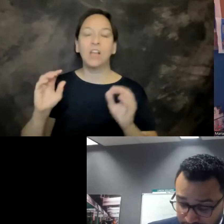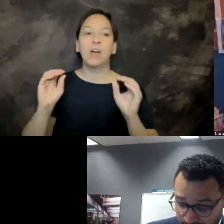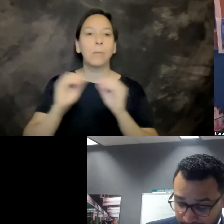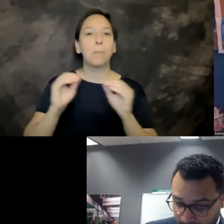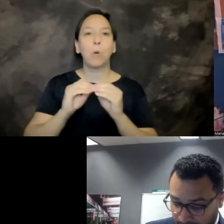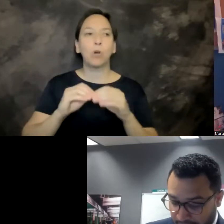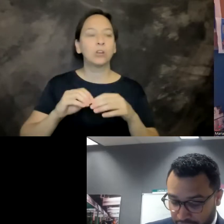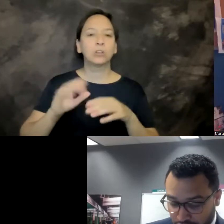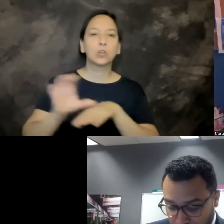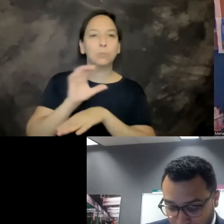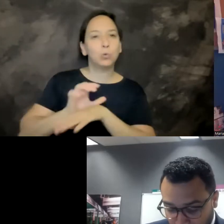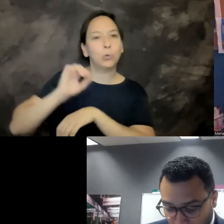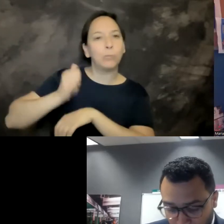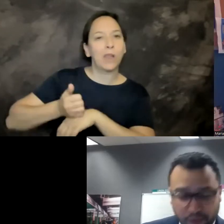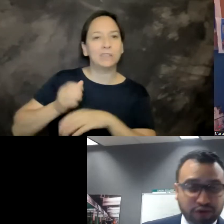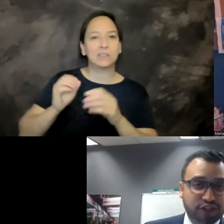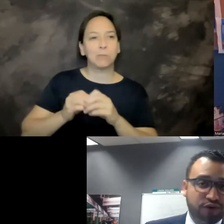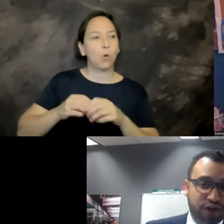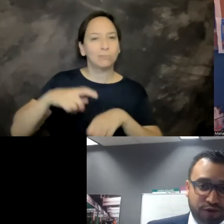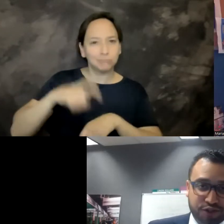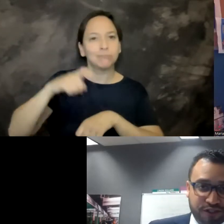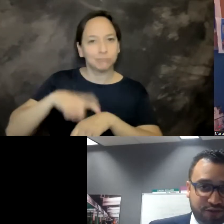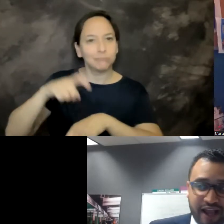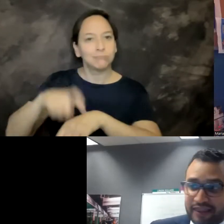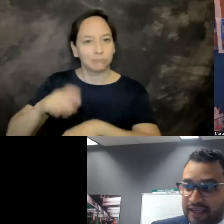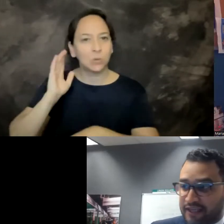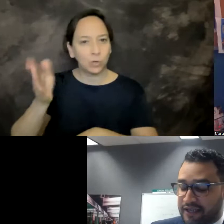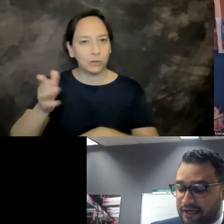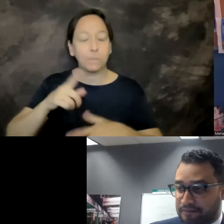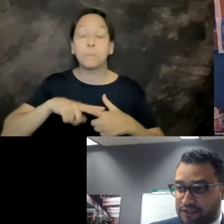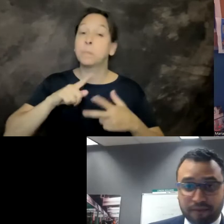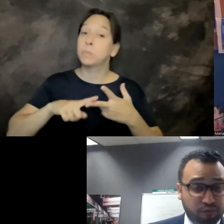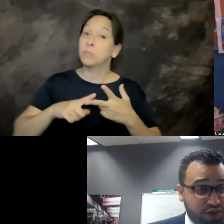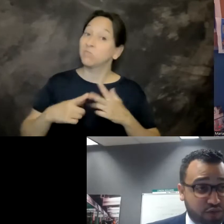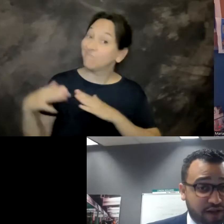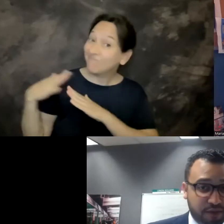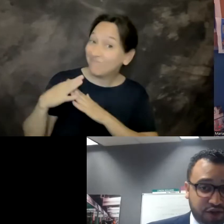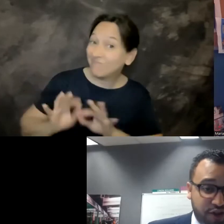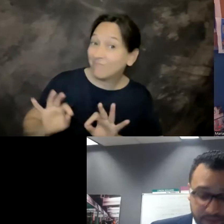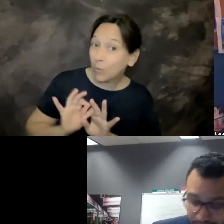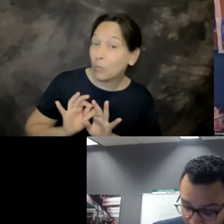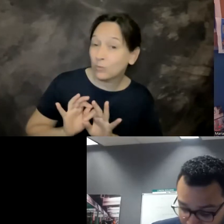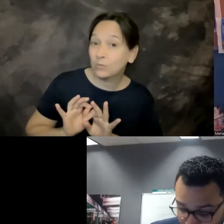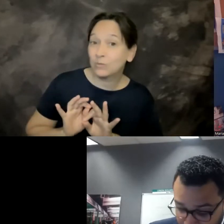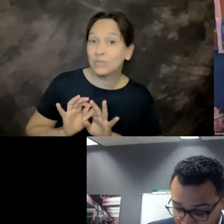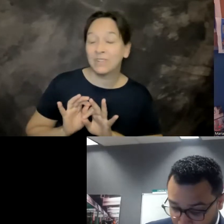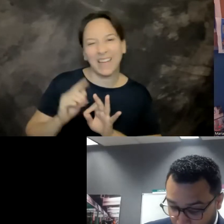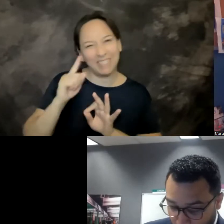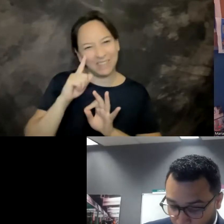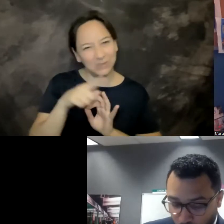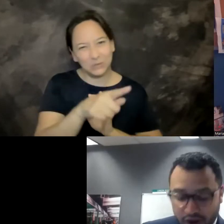of the Orange Line. But more importantly, during the closure, which is why I think, which is why the majority of the people here today